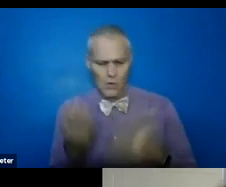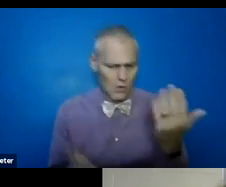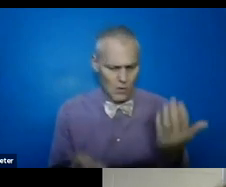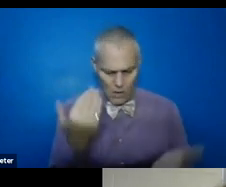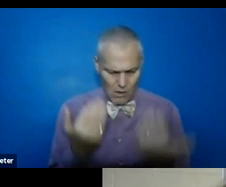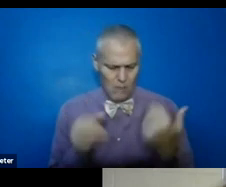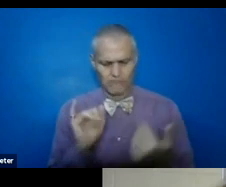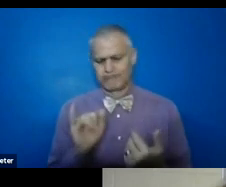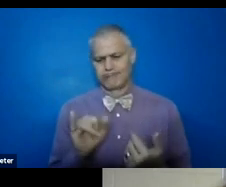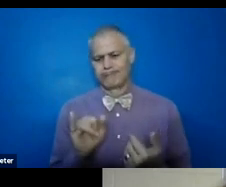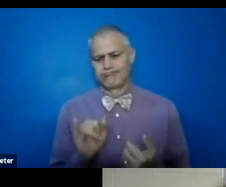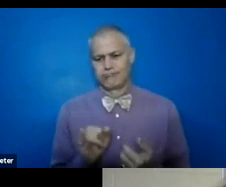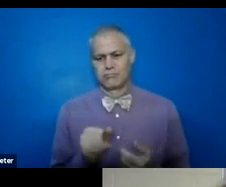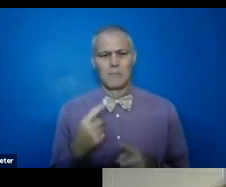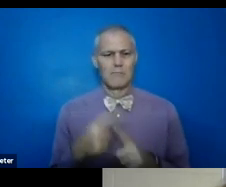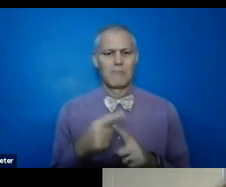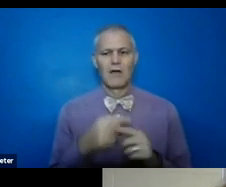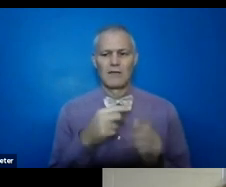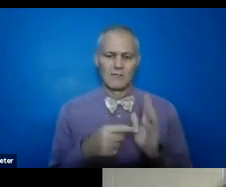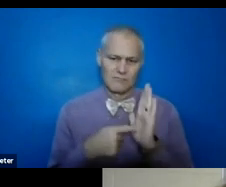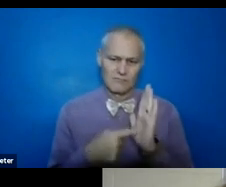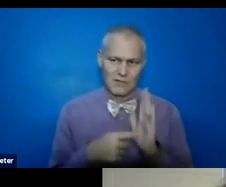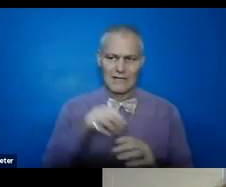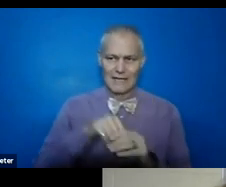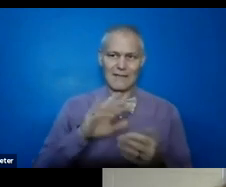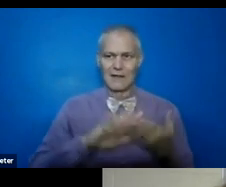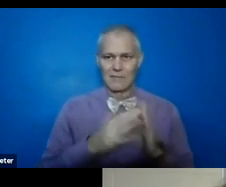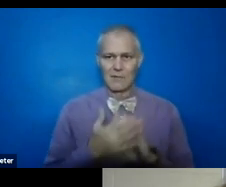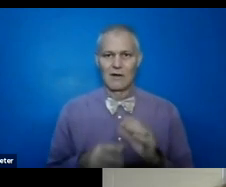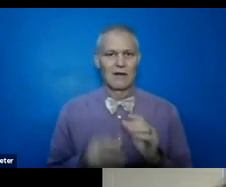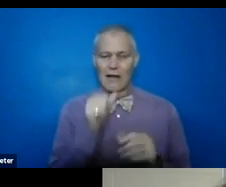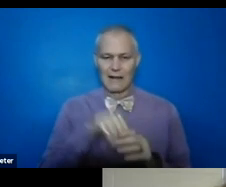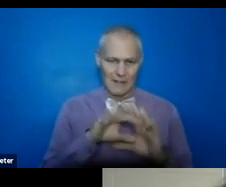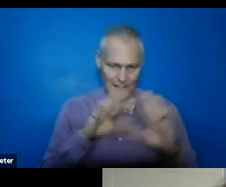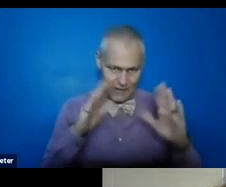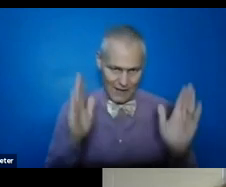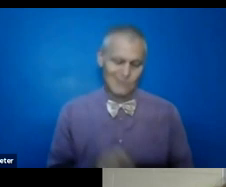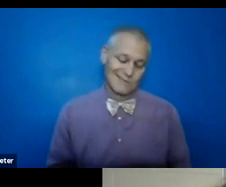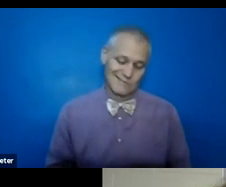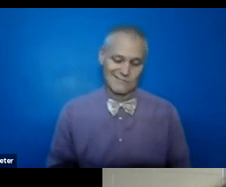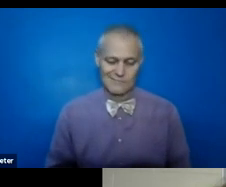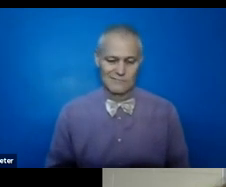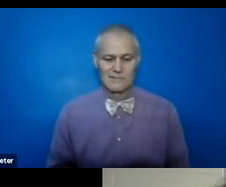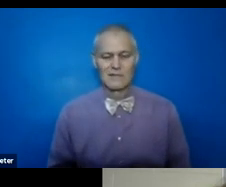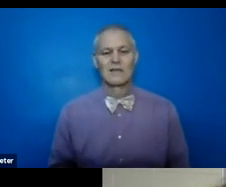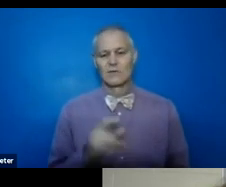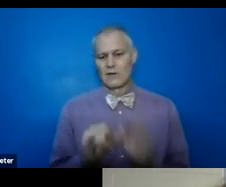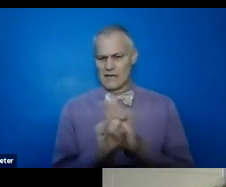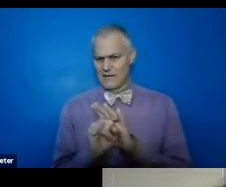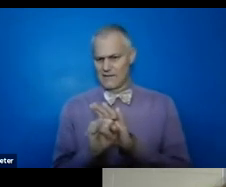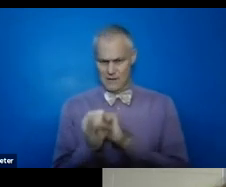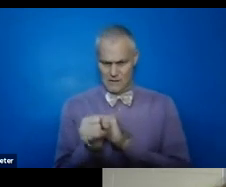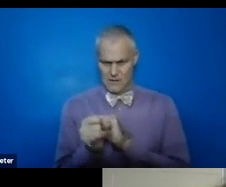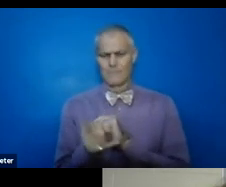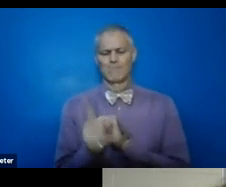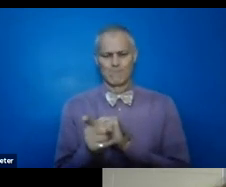find positive role models within the community outside of their household, unfortunately, to be able to identify and possibly seek